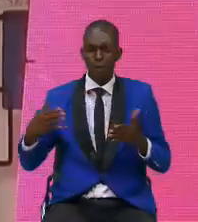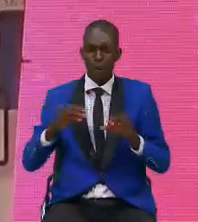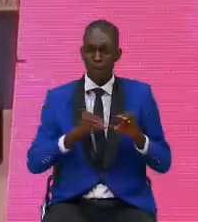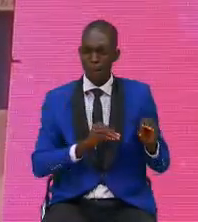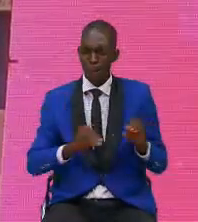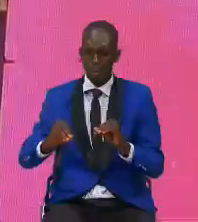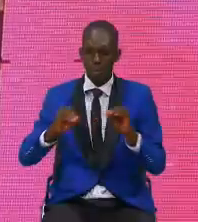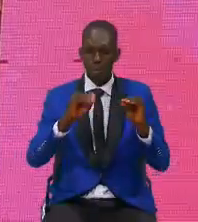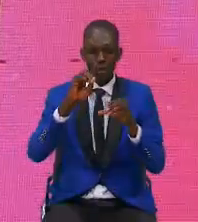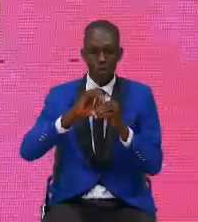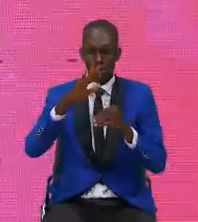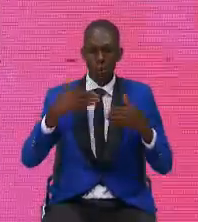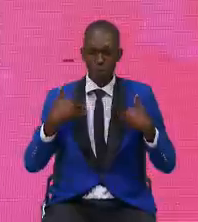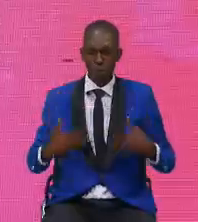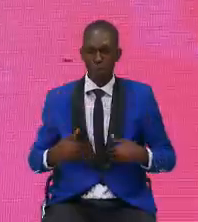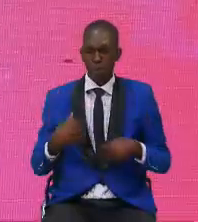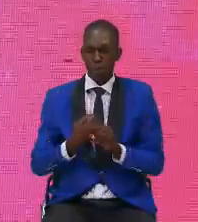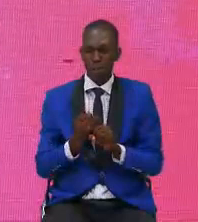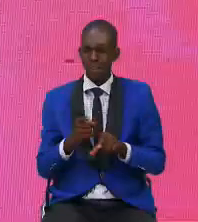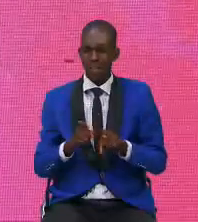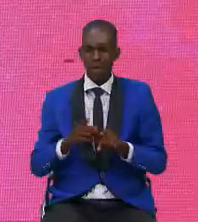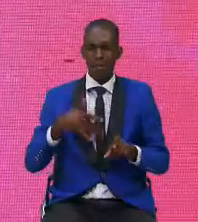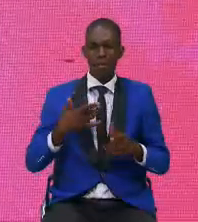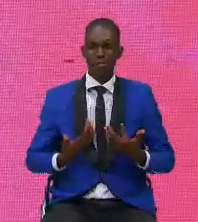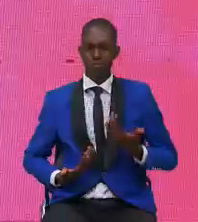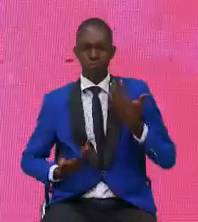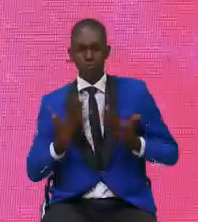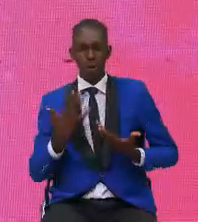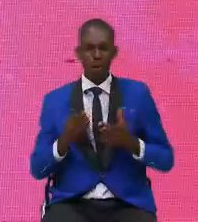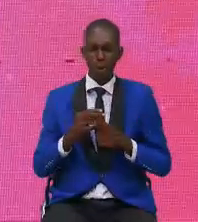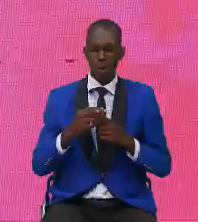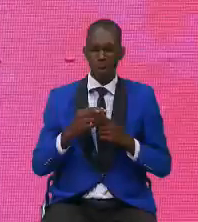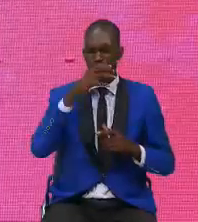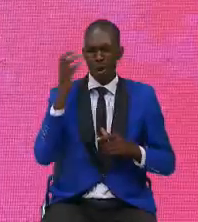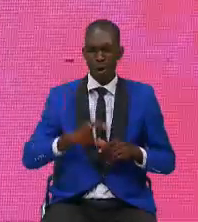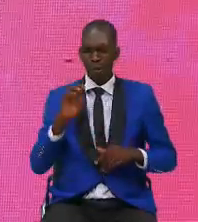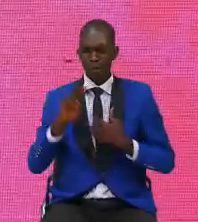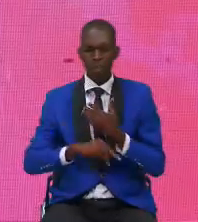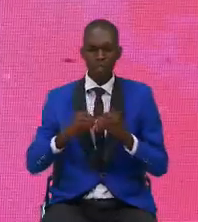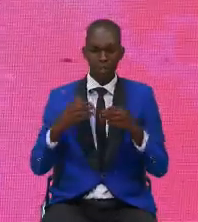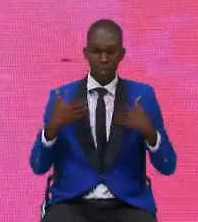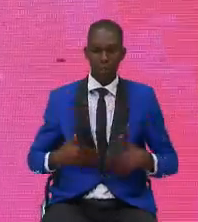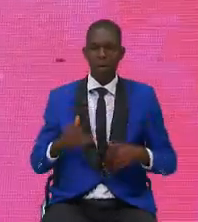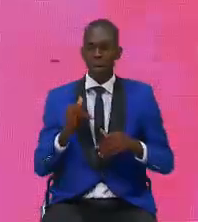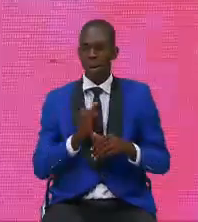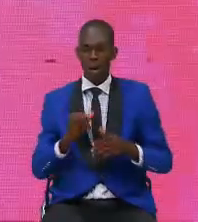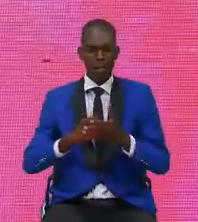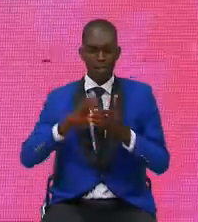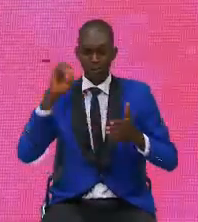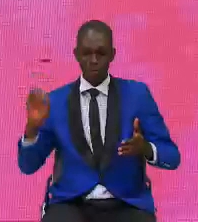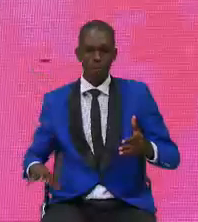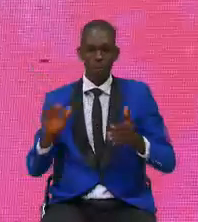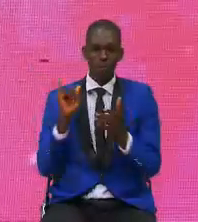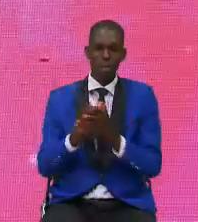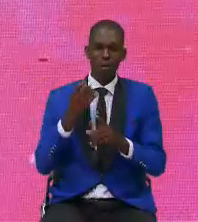all those things walking about in the body, causing sensation of fire, sensation of pain all over the body,